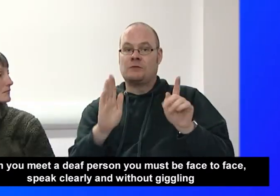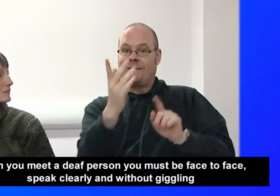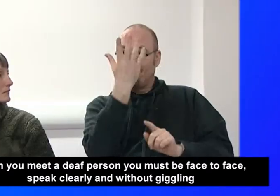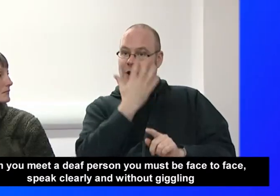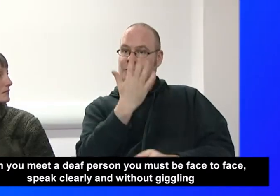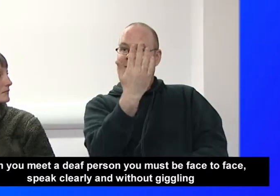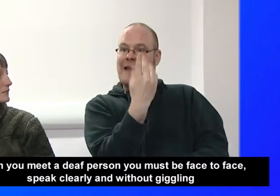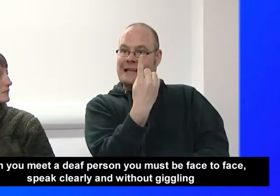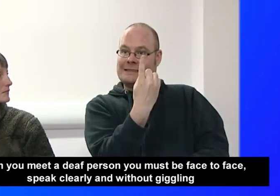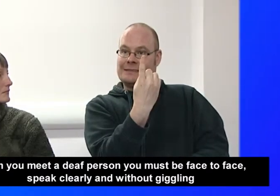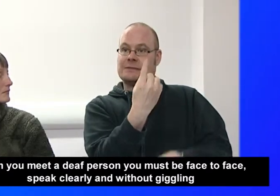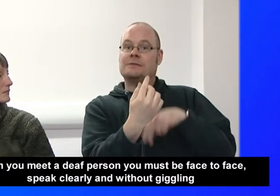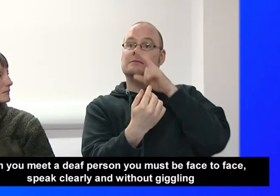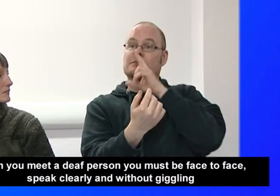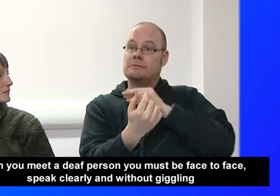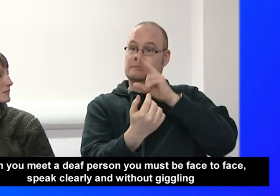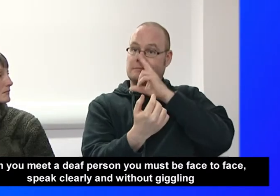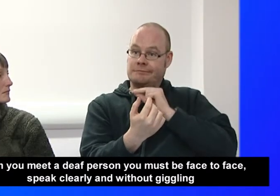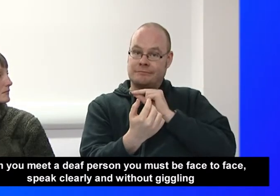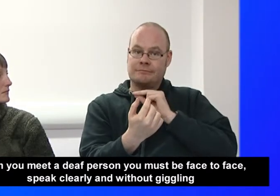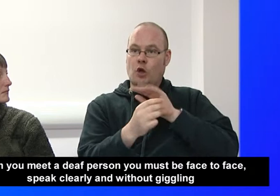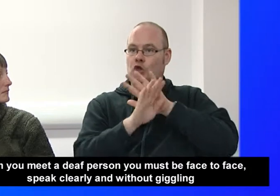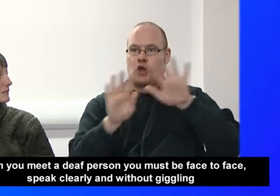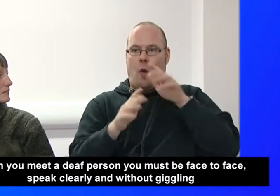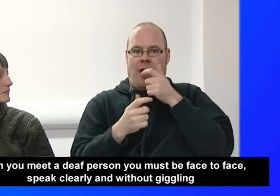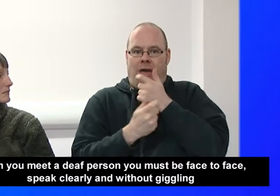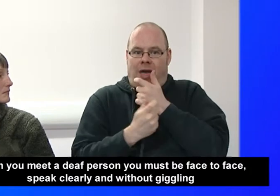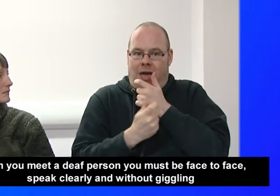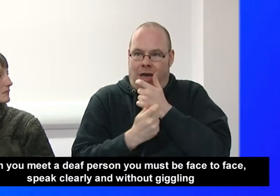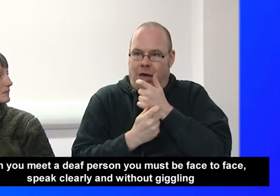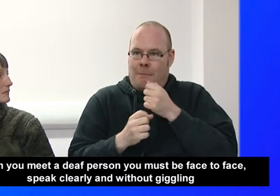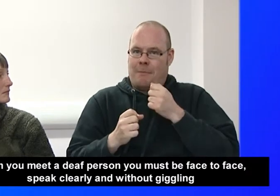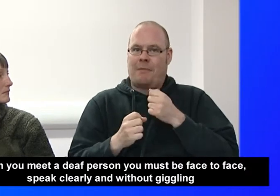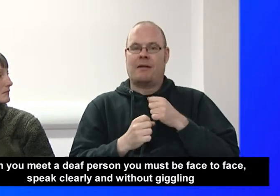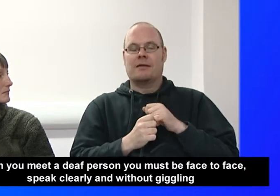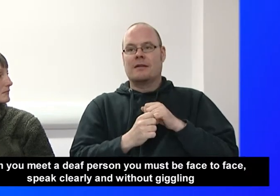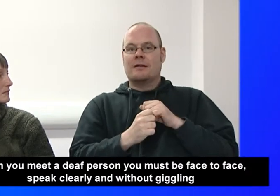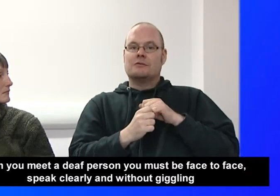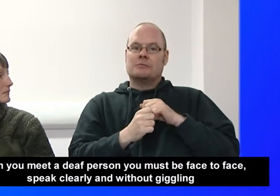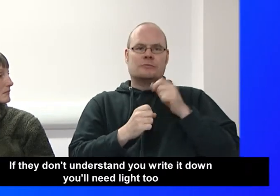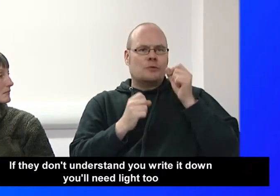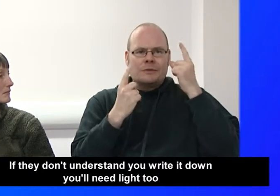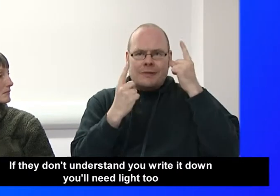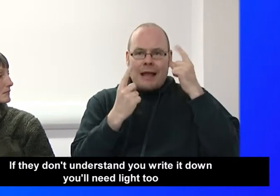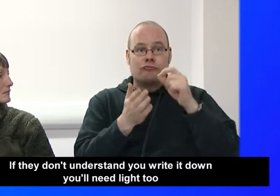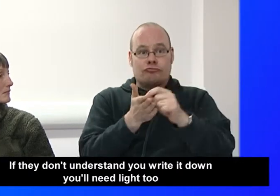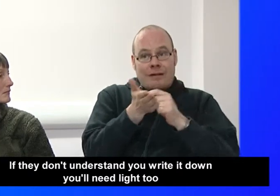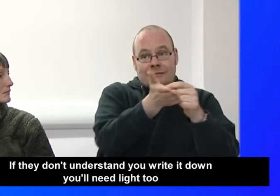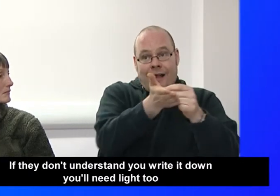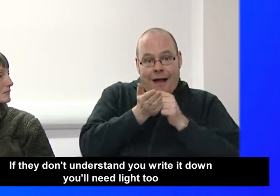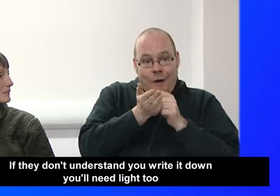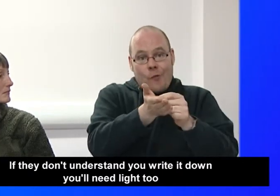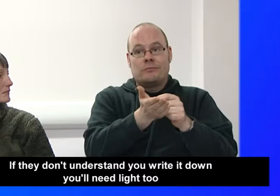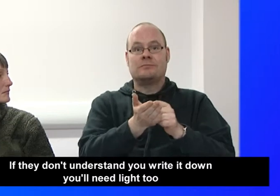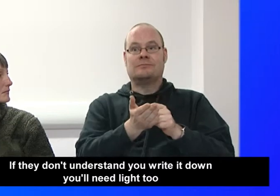When you meet a deaf person, you must be face to face. Speak clearly and without giggling. If they don't understand you, write